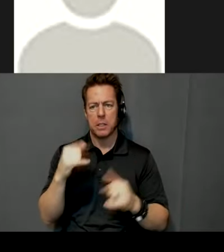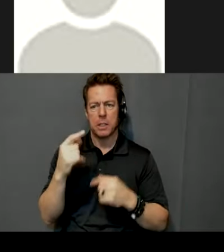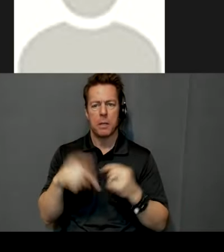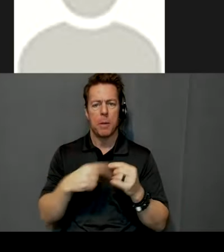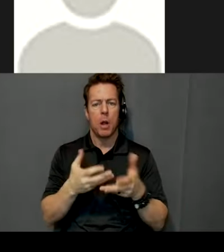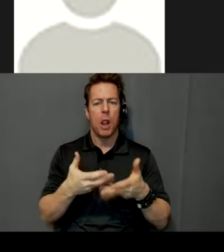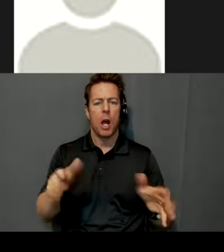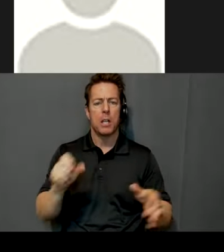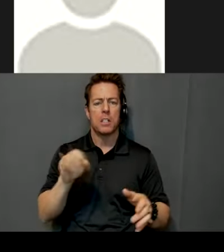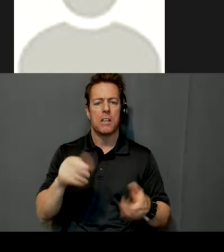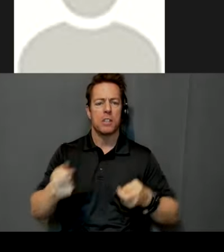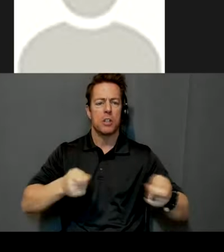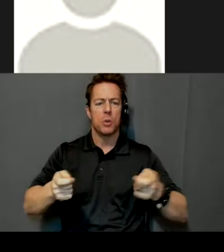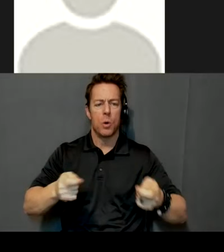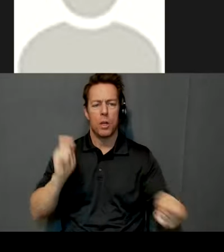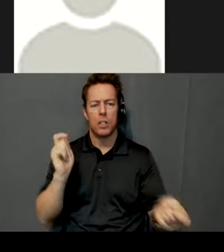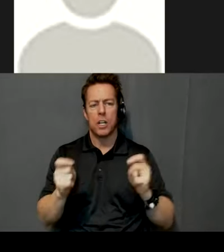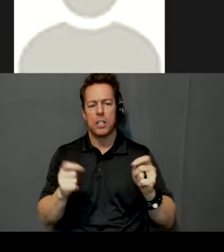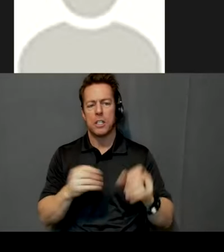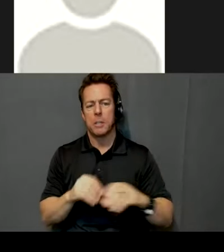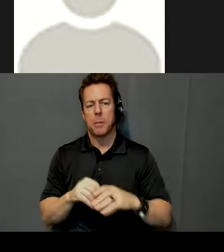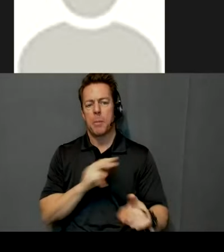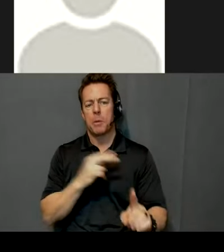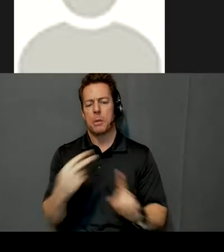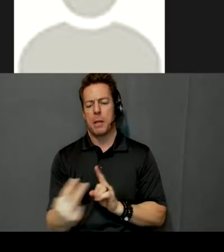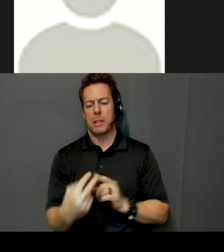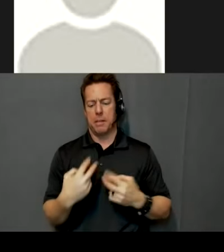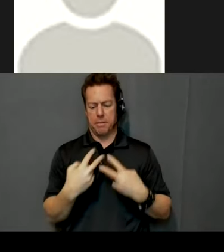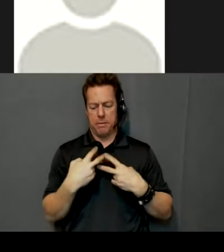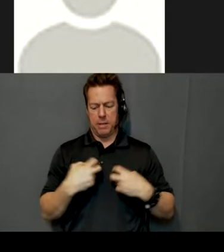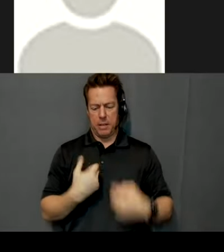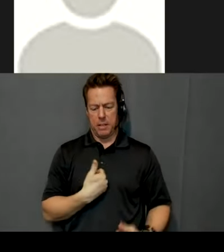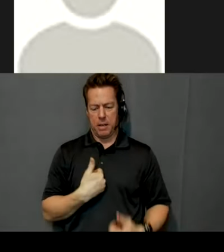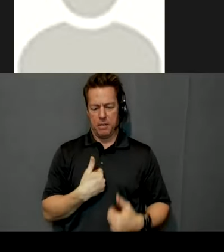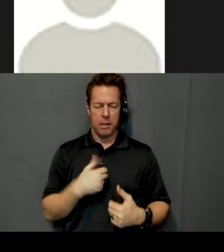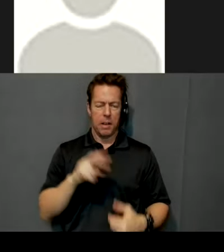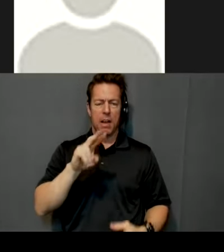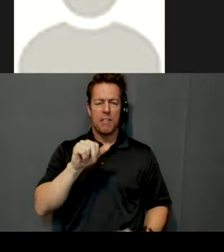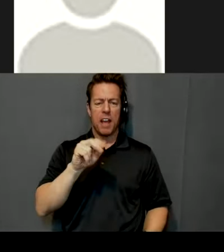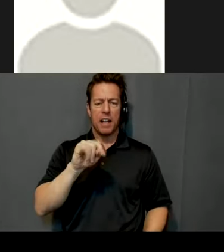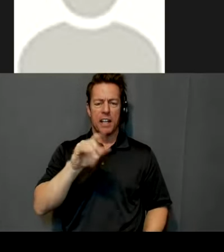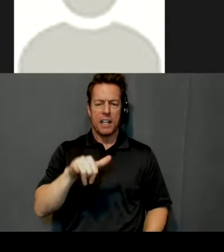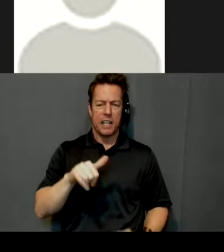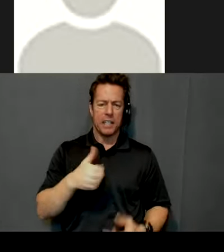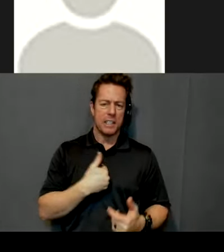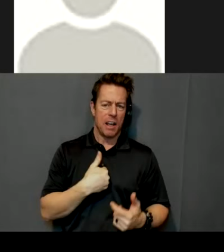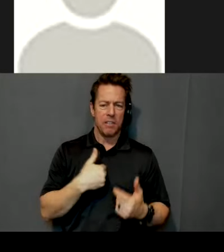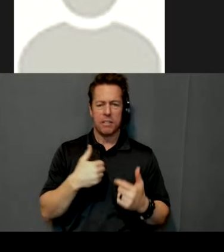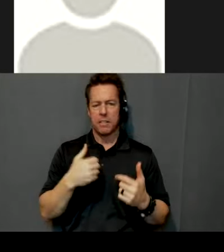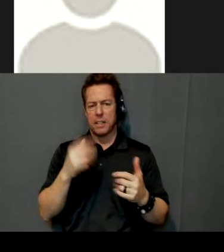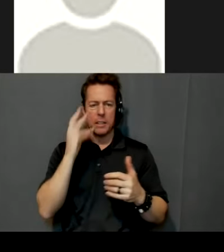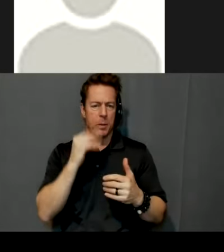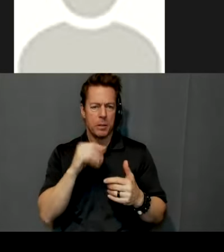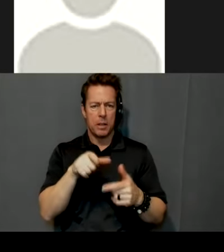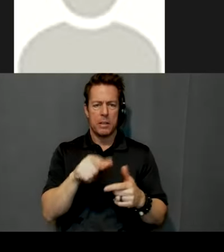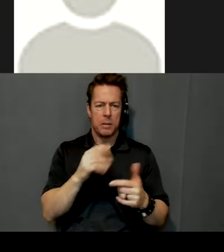of control, changes in my perception of self, vanity, illness, etc. And these spaces are my